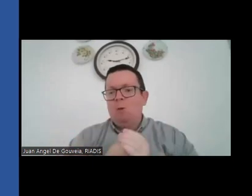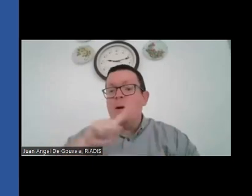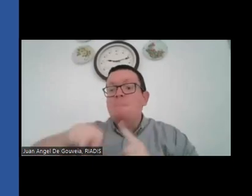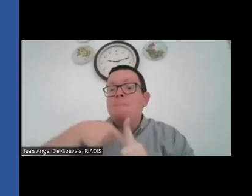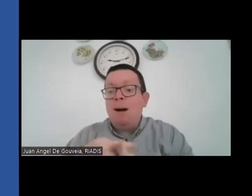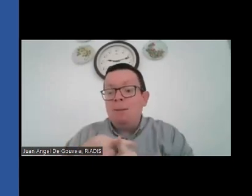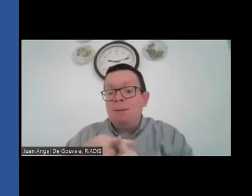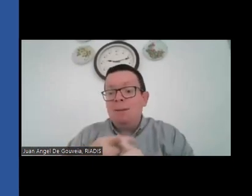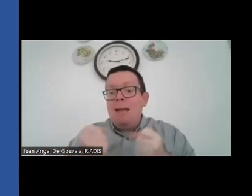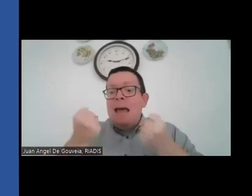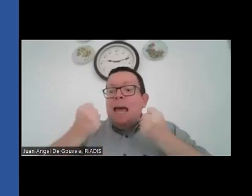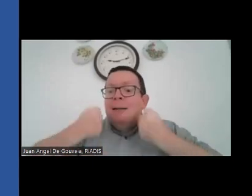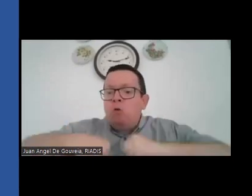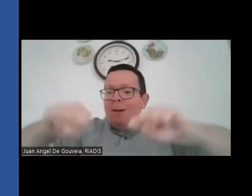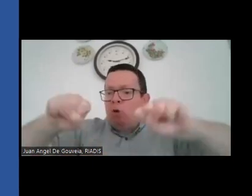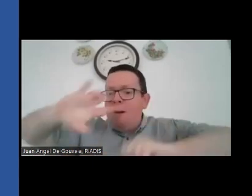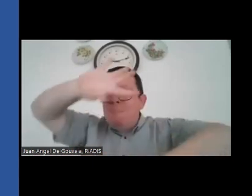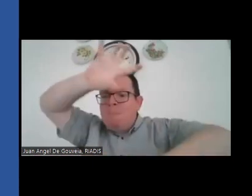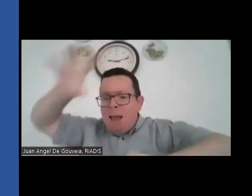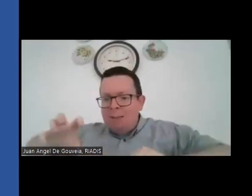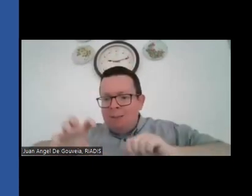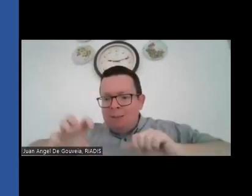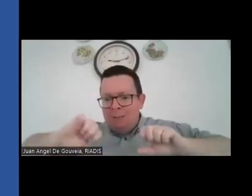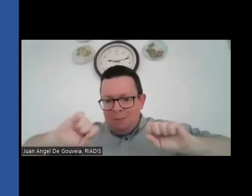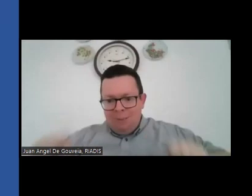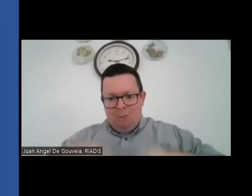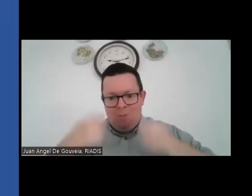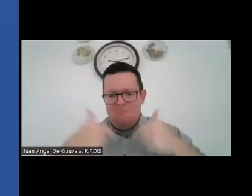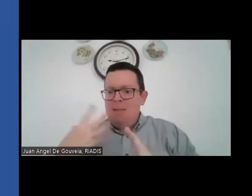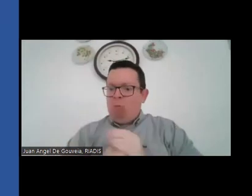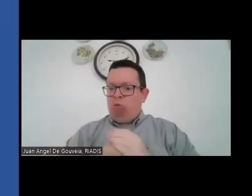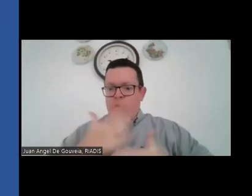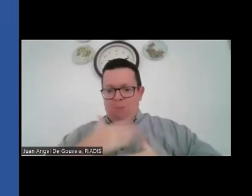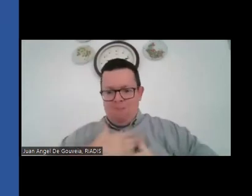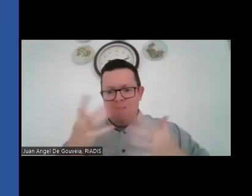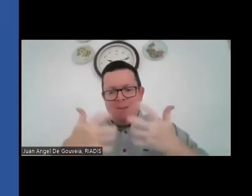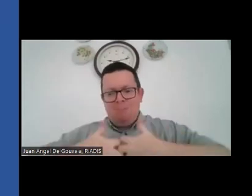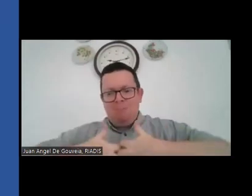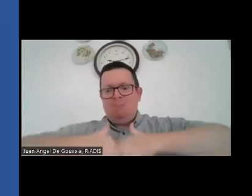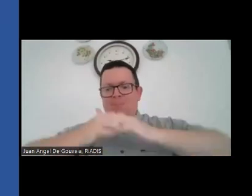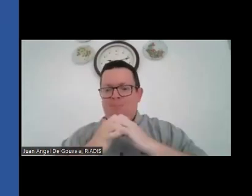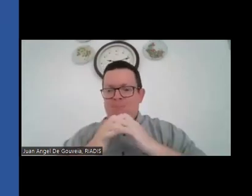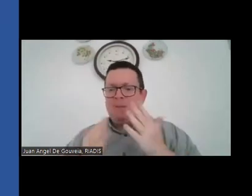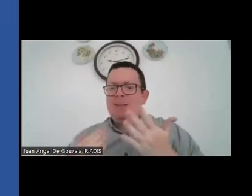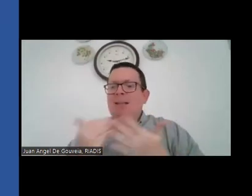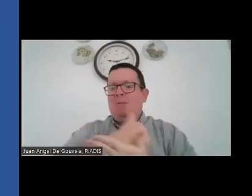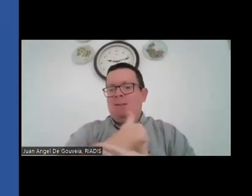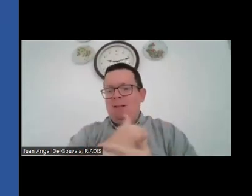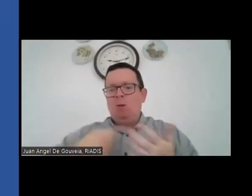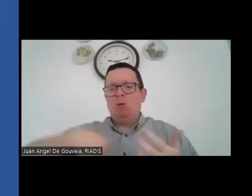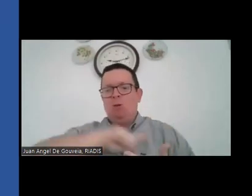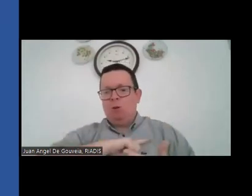have a safer, more inclusive, and resilient healthcare sector. We currently have several current countries